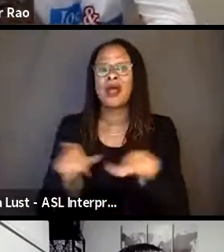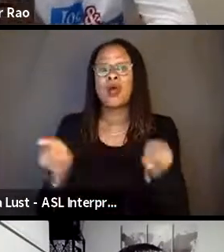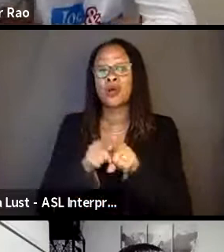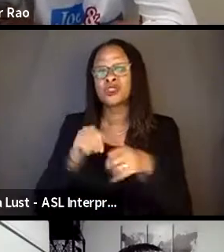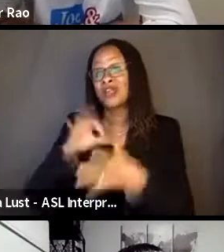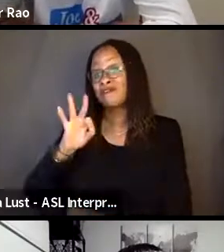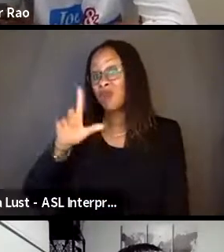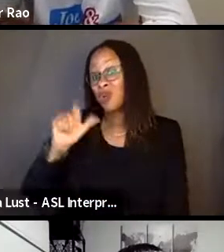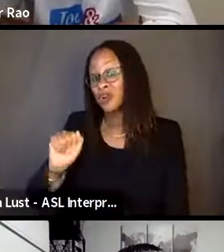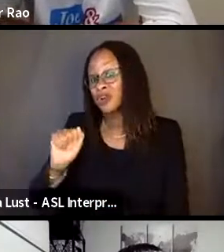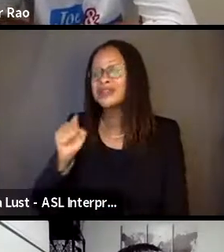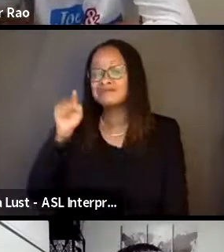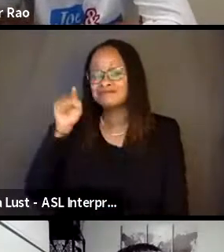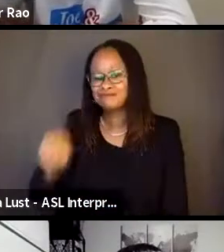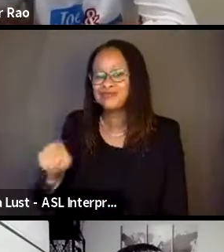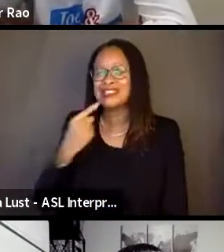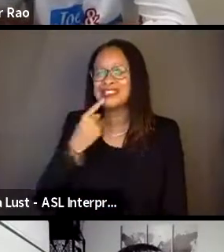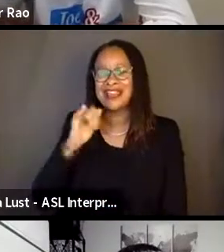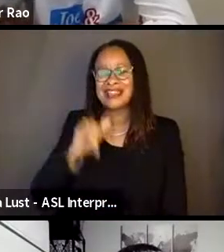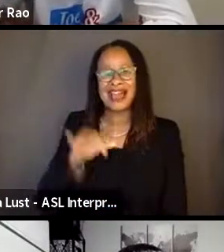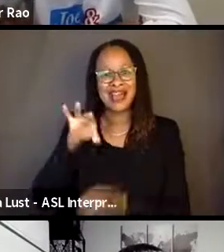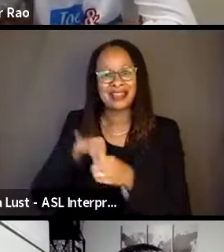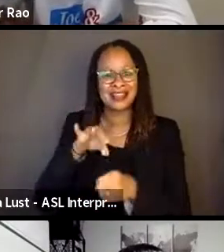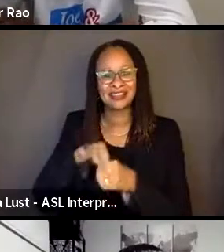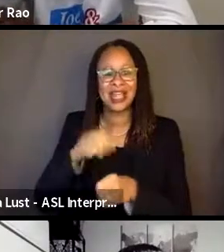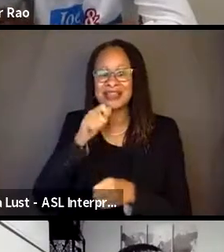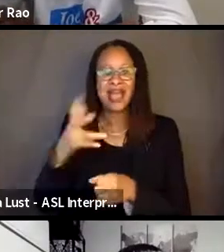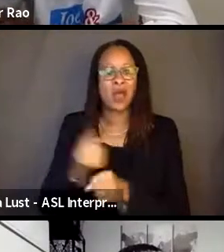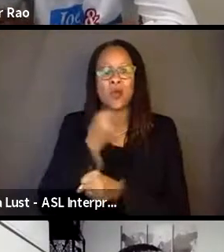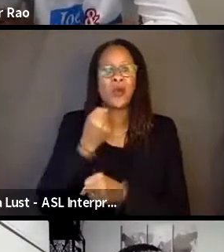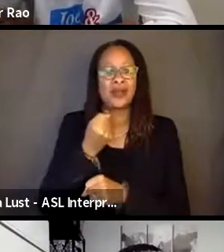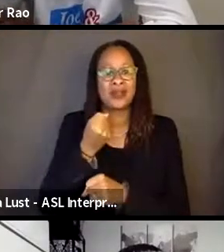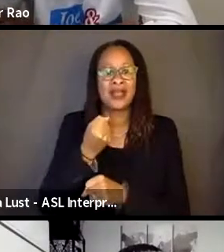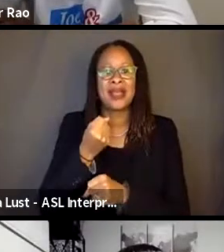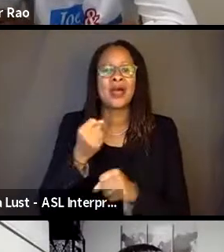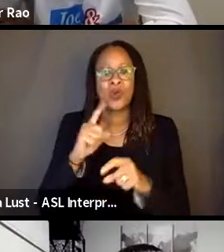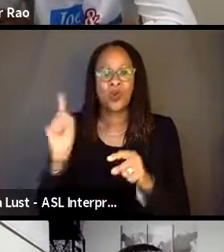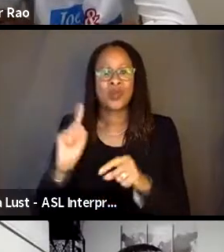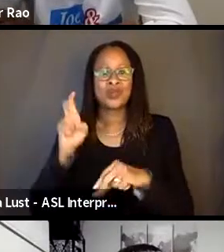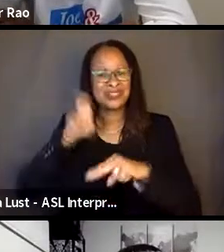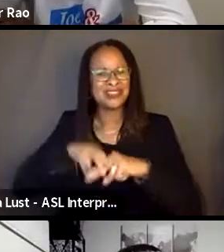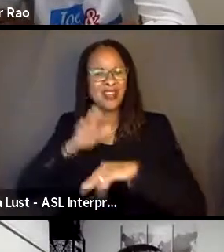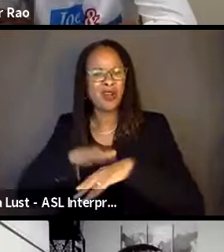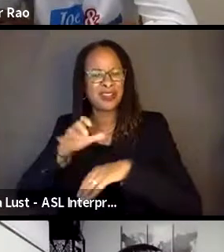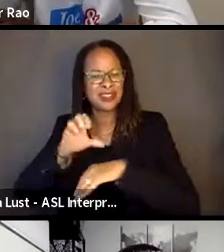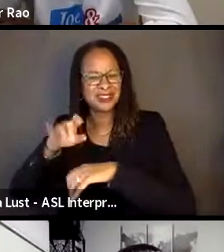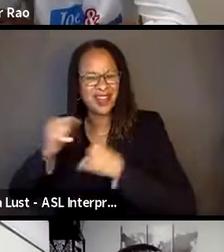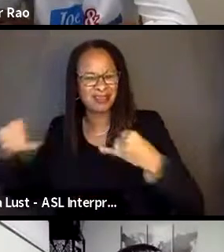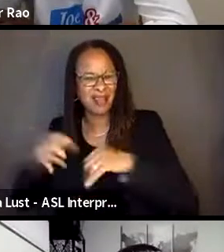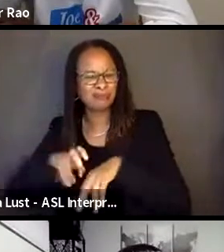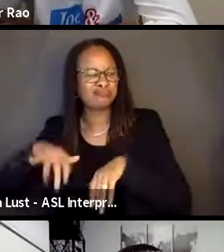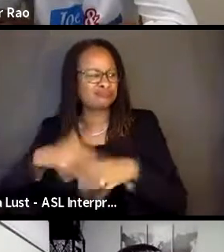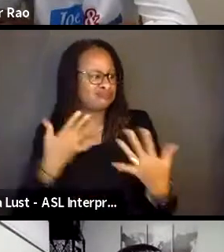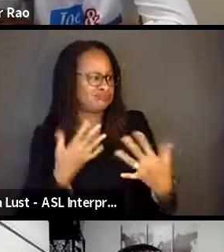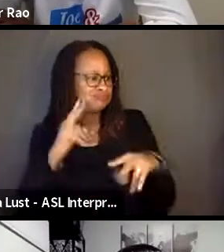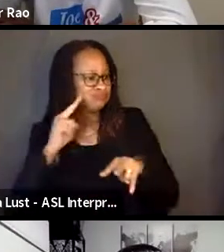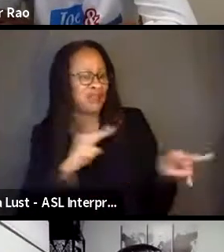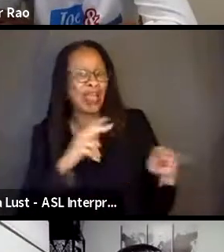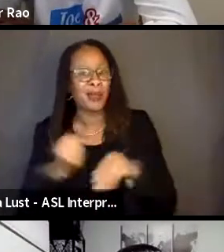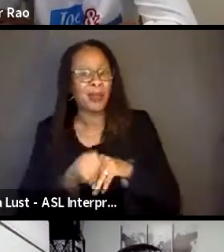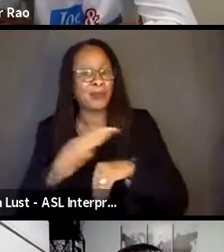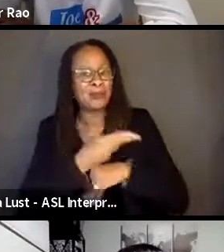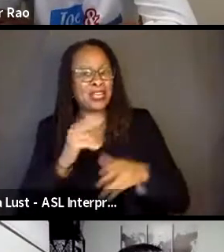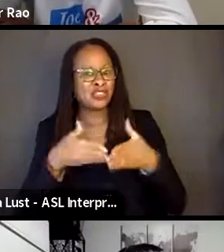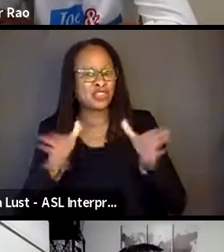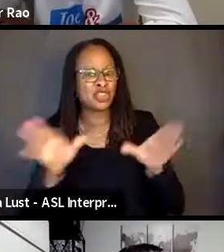Petersburg, Florida, she said that the election was not one where we can sit in on the sidelines. After Clinton was defeated in the general